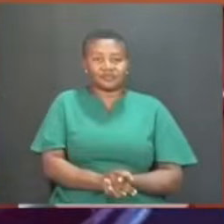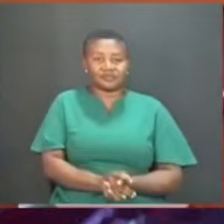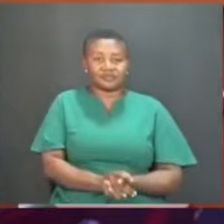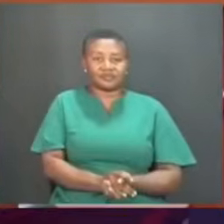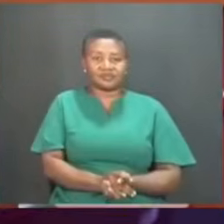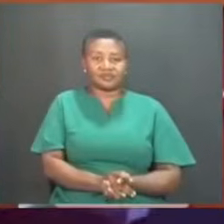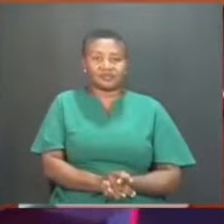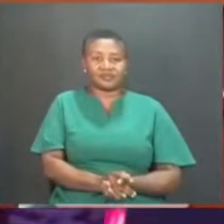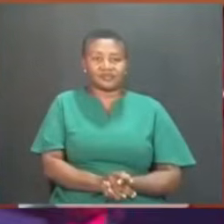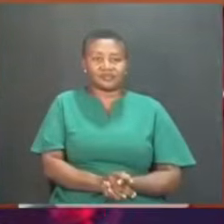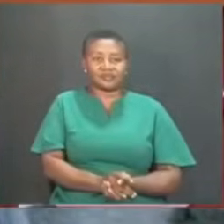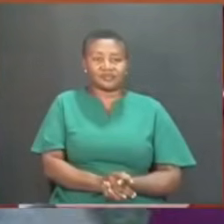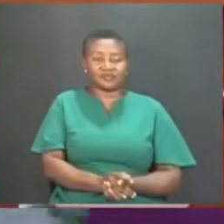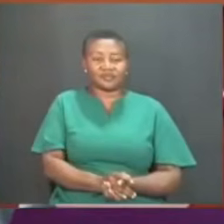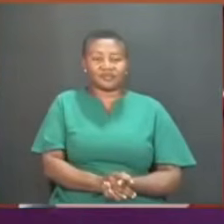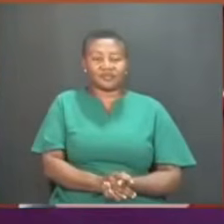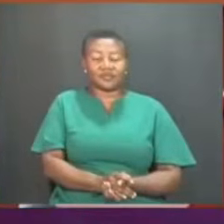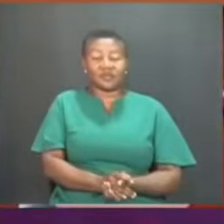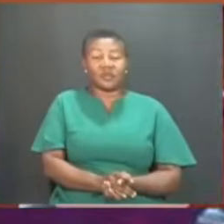also have